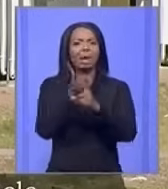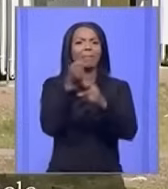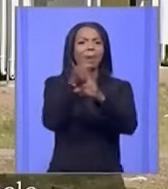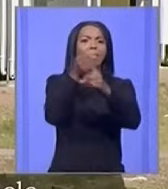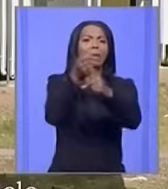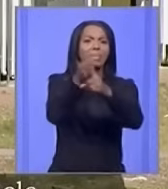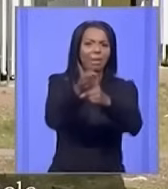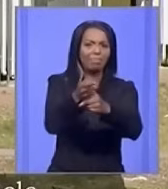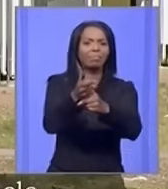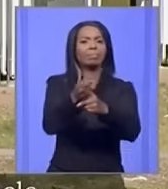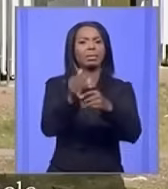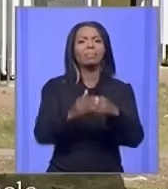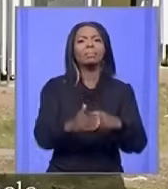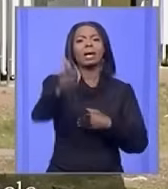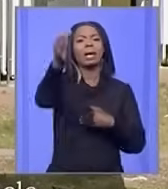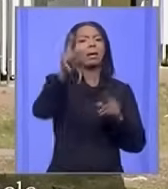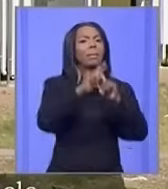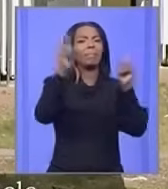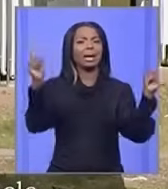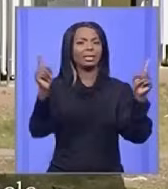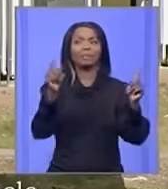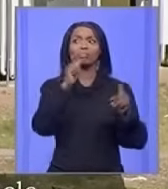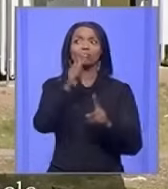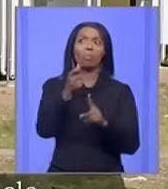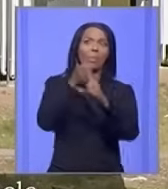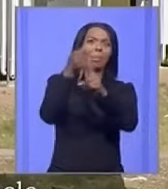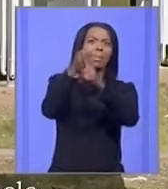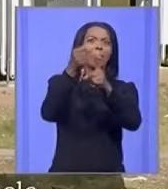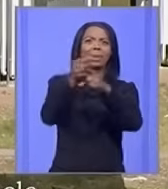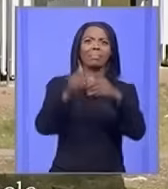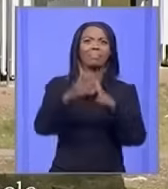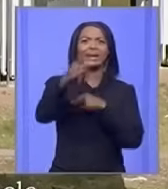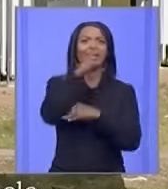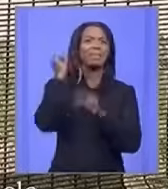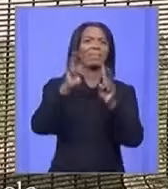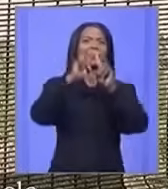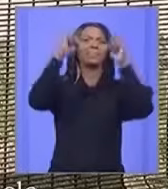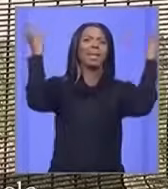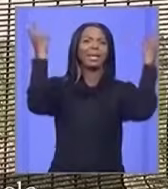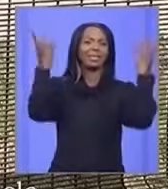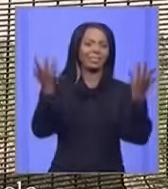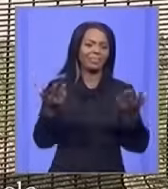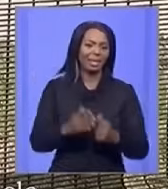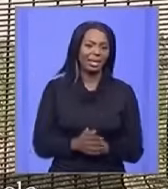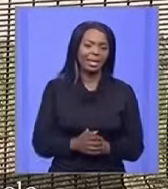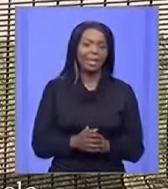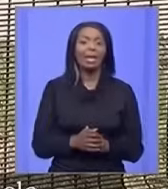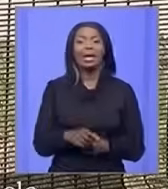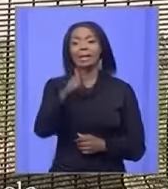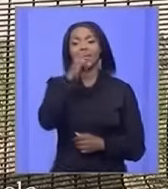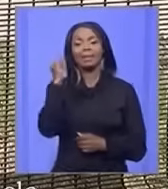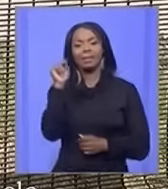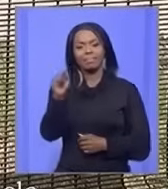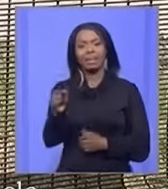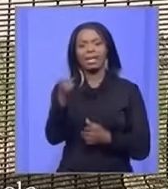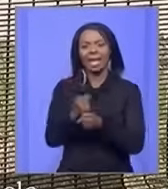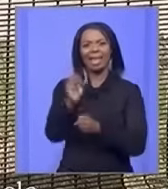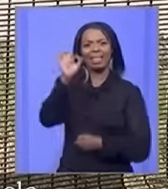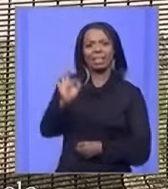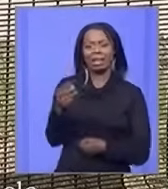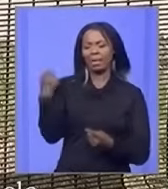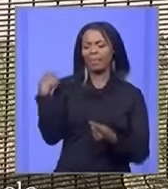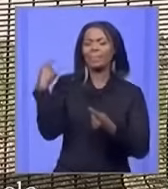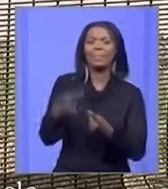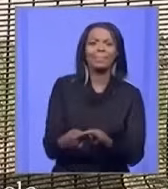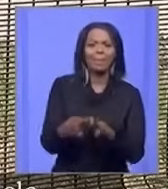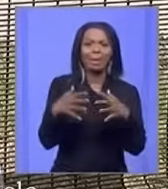ha o lebella sekolo ha se bontshe kgatelopele. Go fitlhella ntsatsing le nana ka sekolo se nang le 3 years ke batla o utlwisisa gore